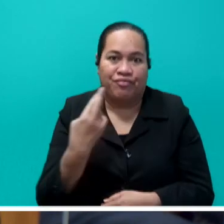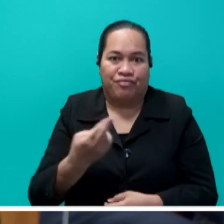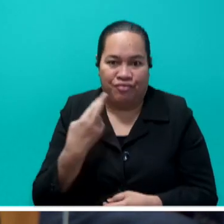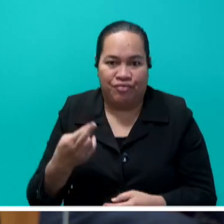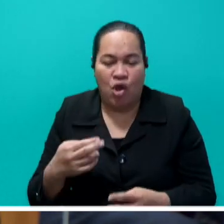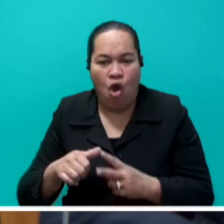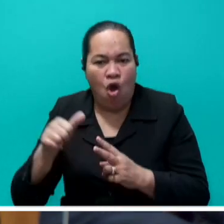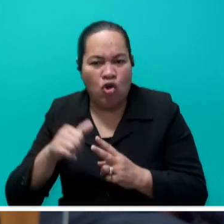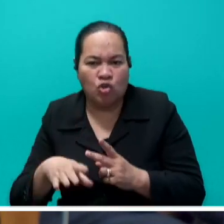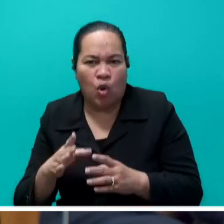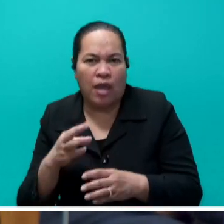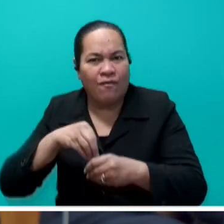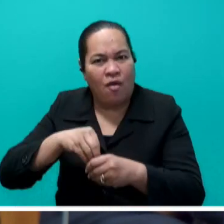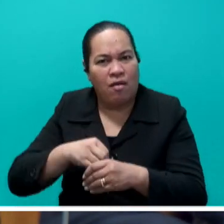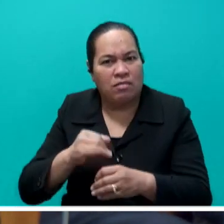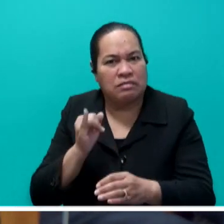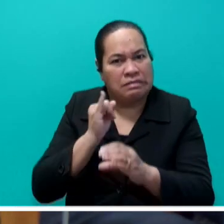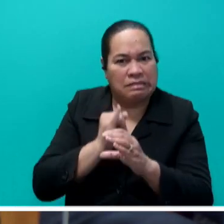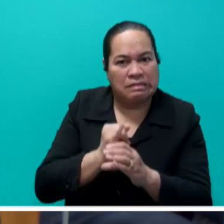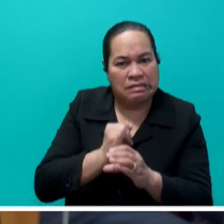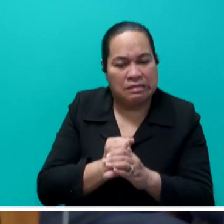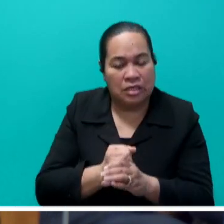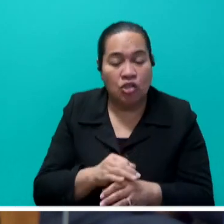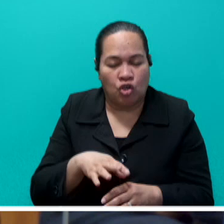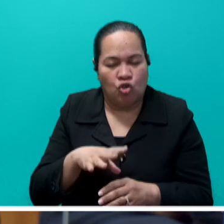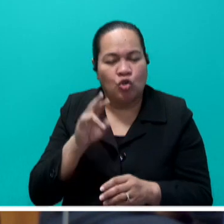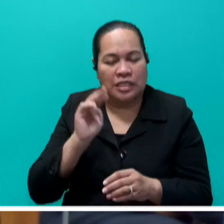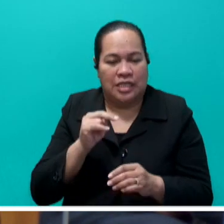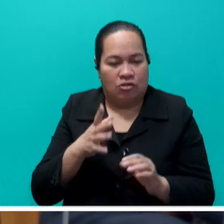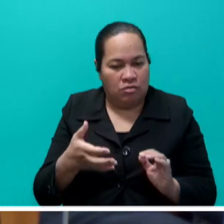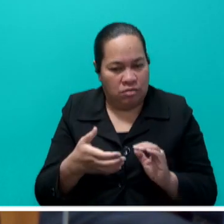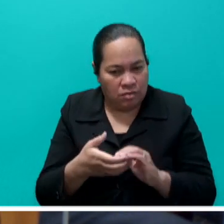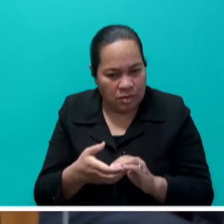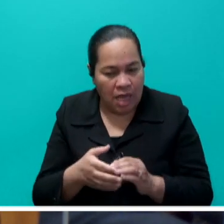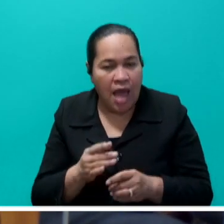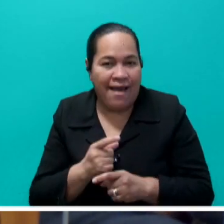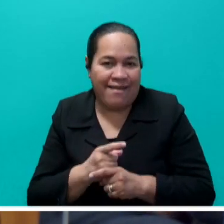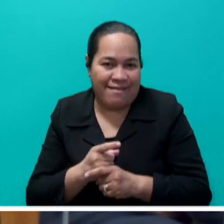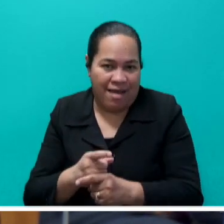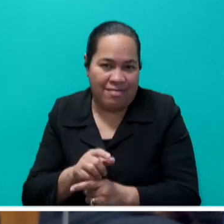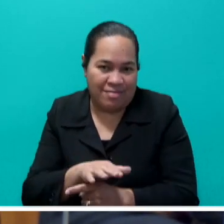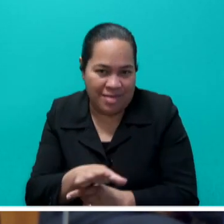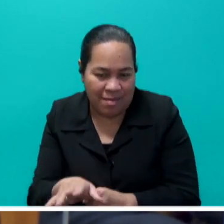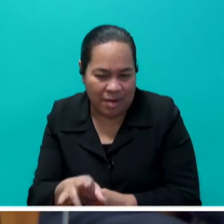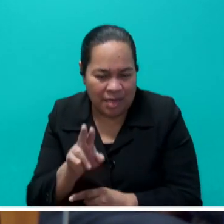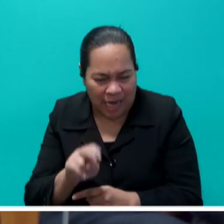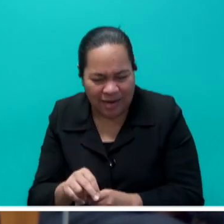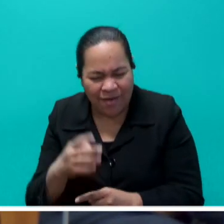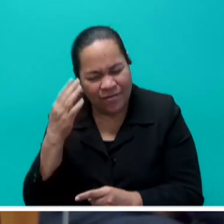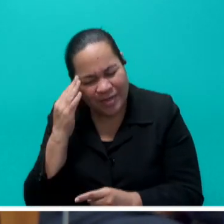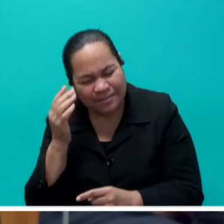youth-centered approach. This means understanding their unique circumstances, offering guidance, and exploring alternatives